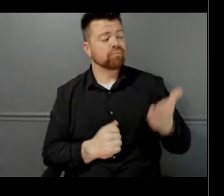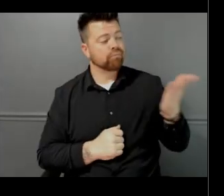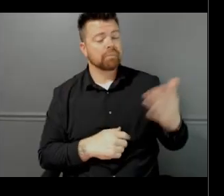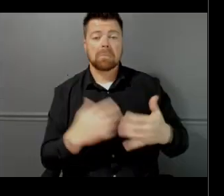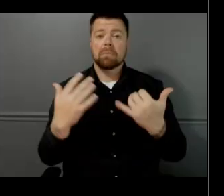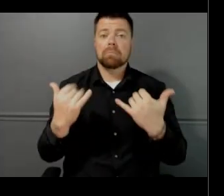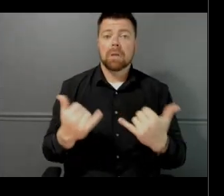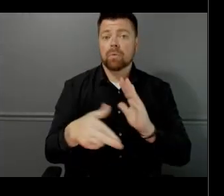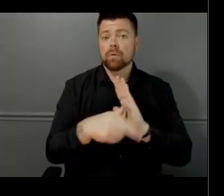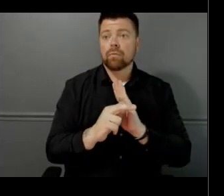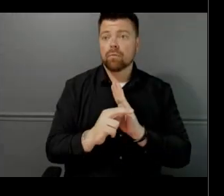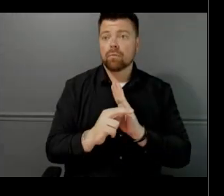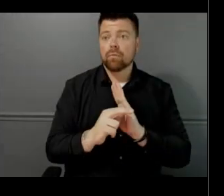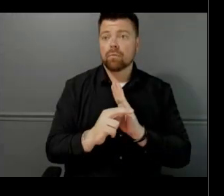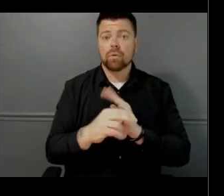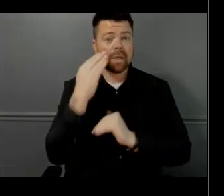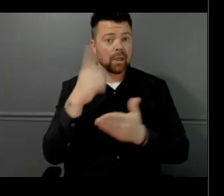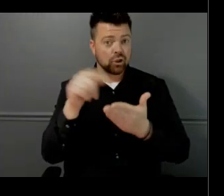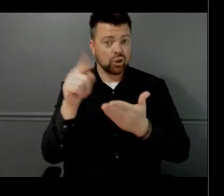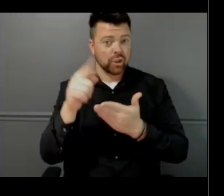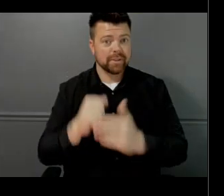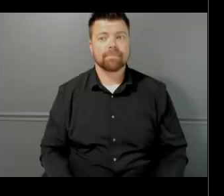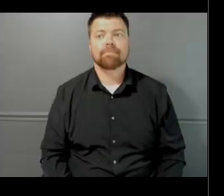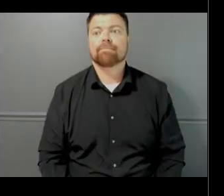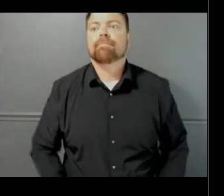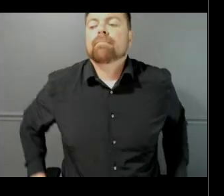to review the knowledge checks.